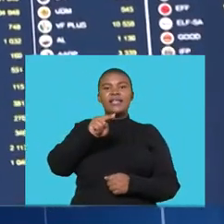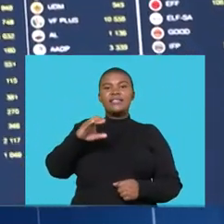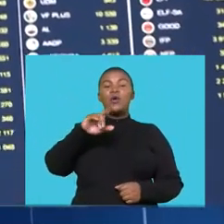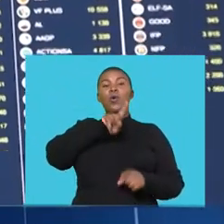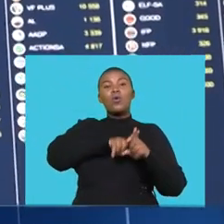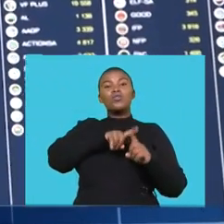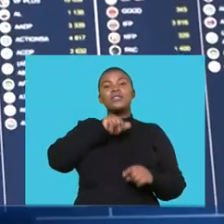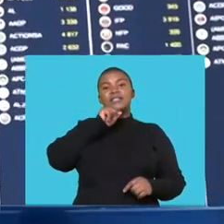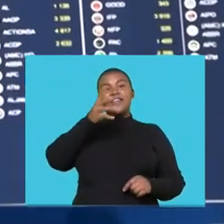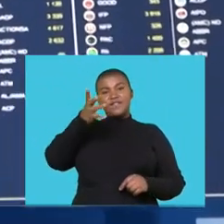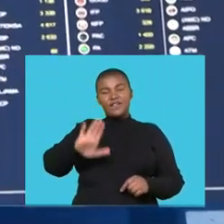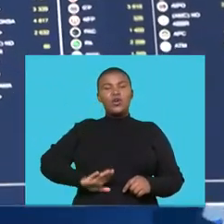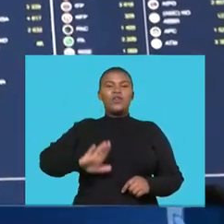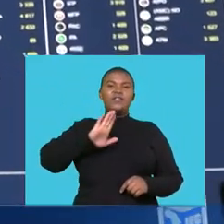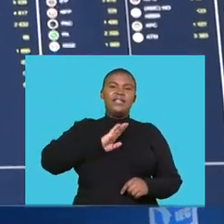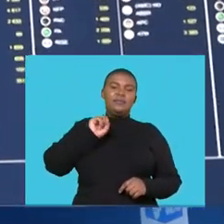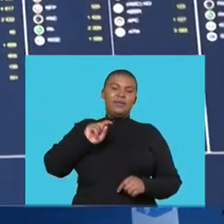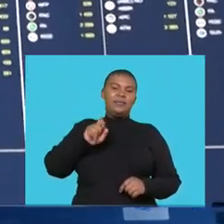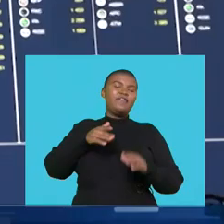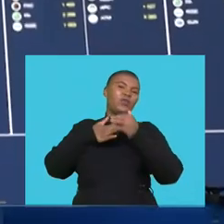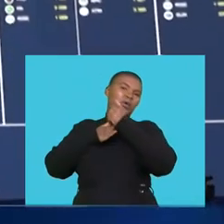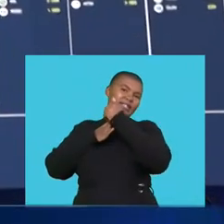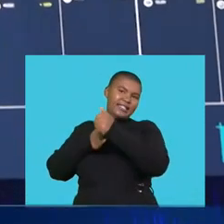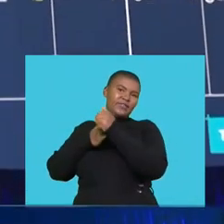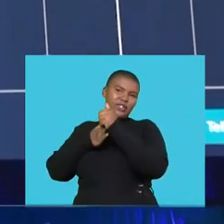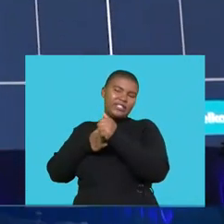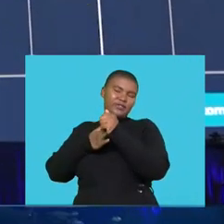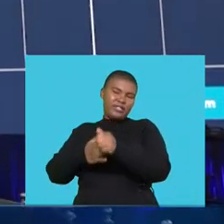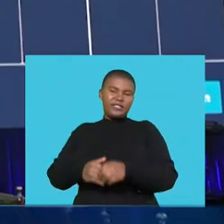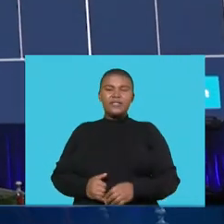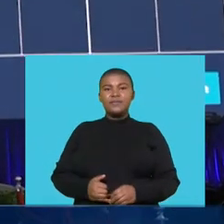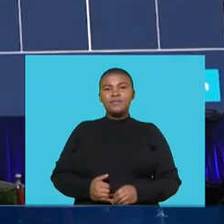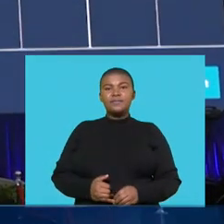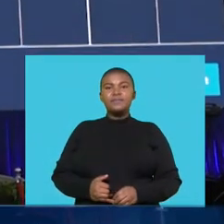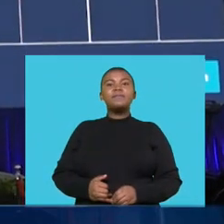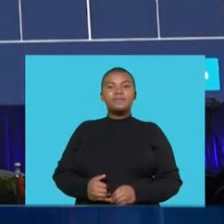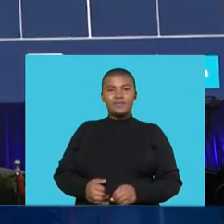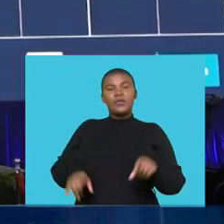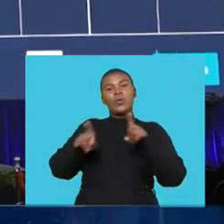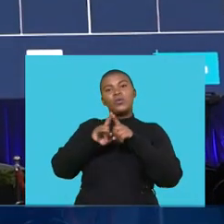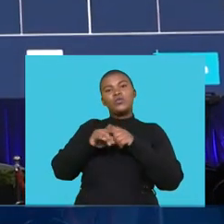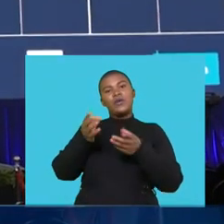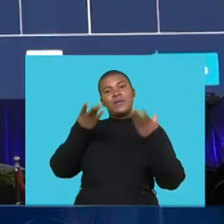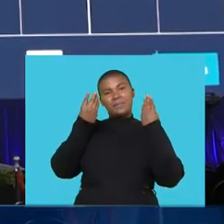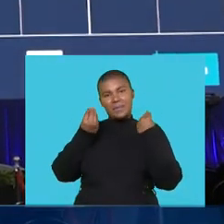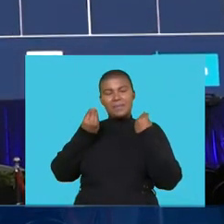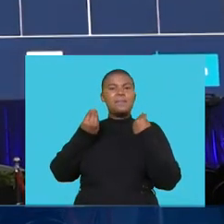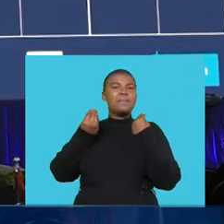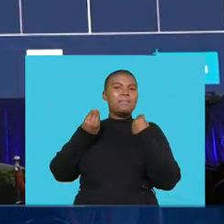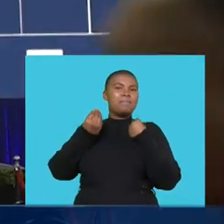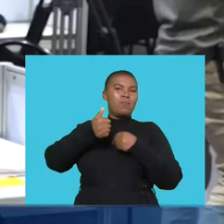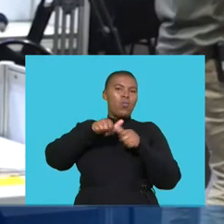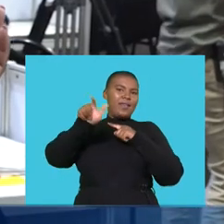uzitembi lengo kukube ka unkankue zapambi lengo kukue sakulomkiako De kukabele ni ufuma ni uluiso